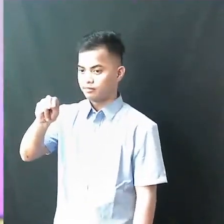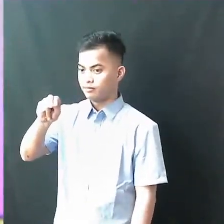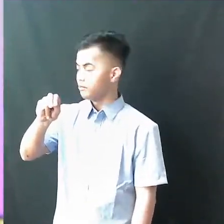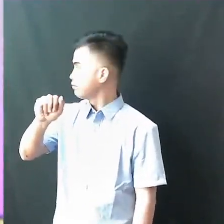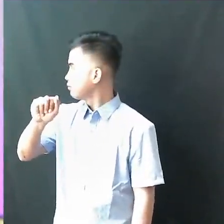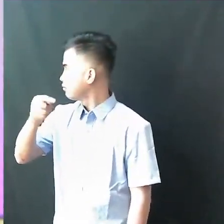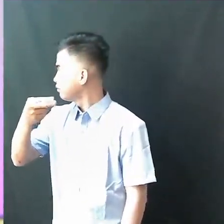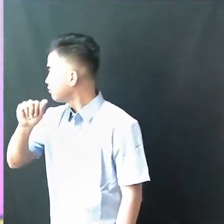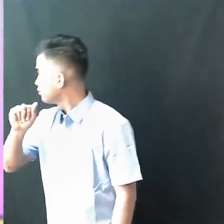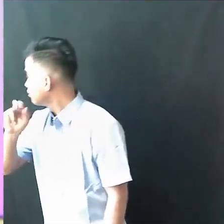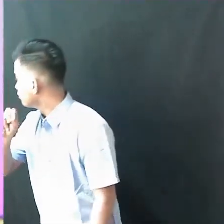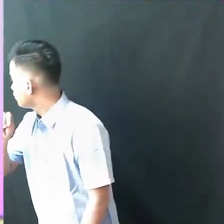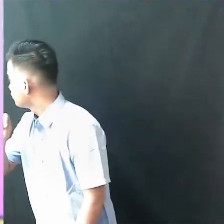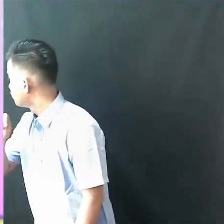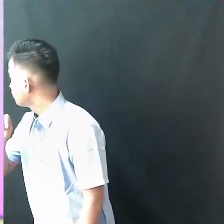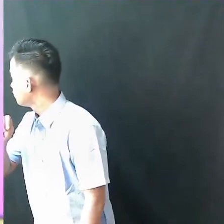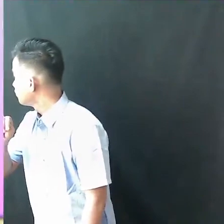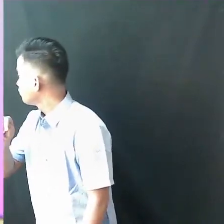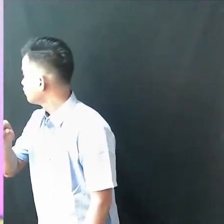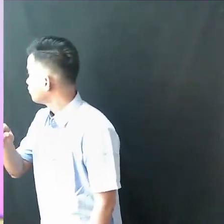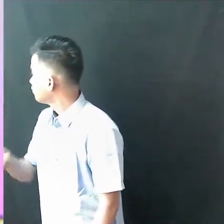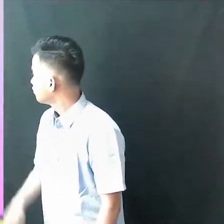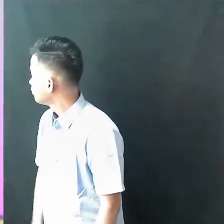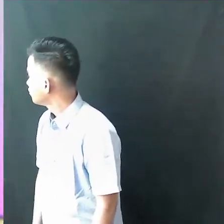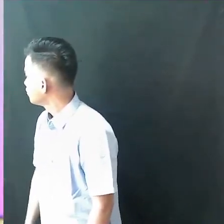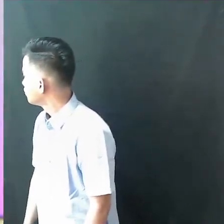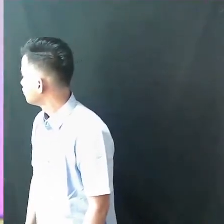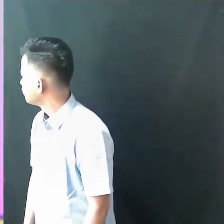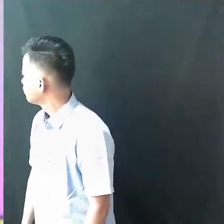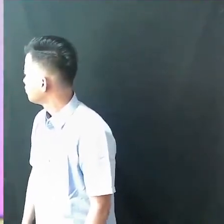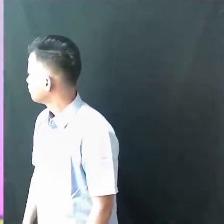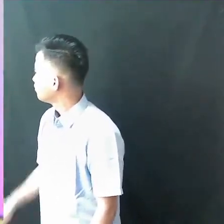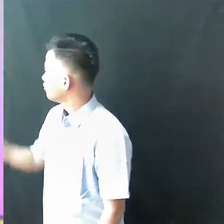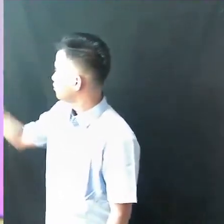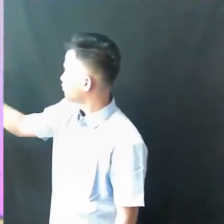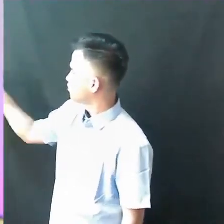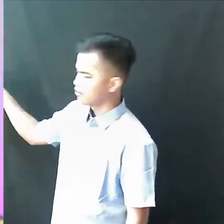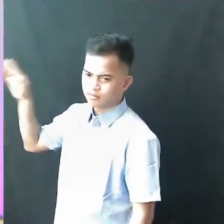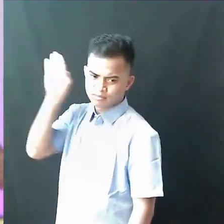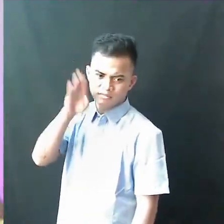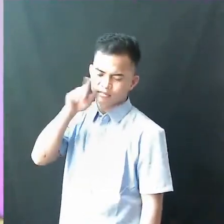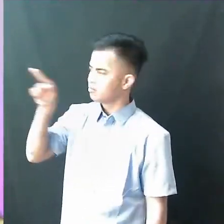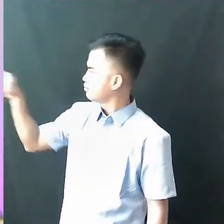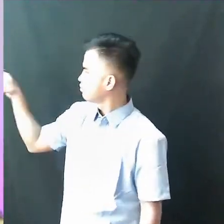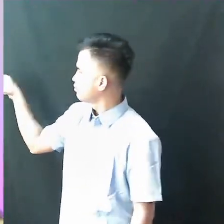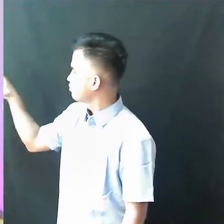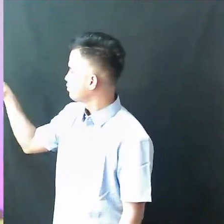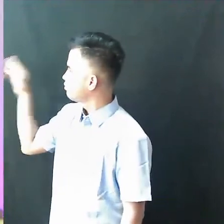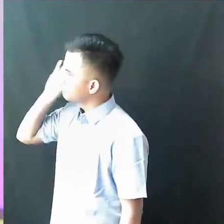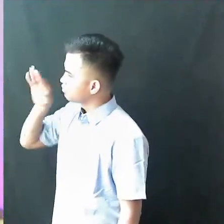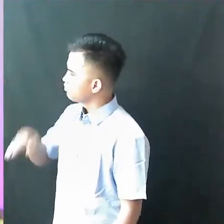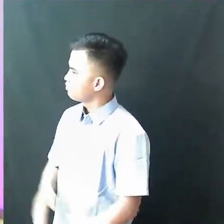ikaw? Igsuon. Sakto na? Okay? So let's pray. Your papa, nakay update, Ma'am Jane? Nakay update?